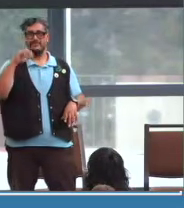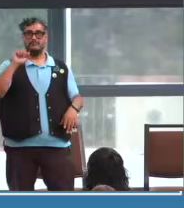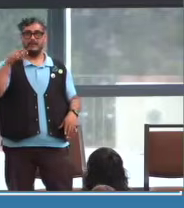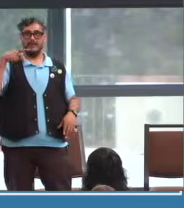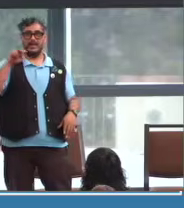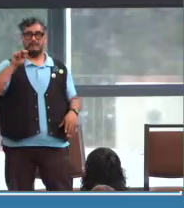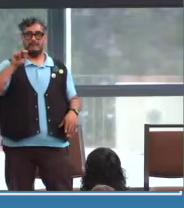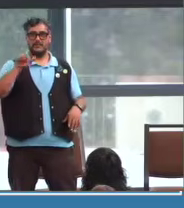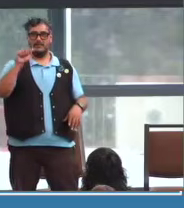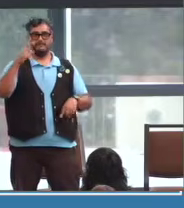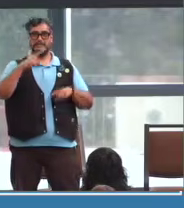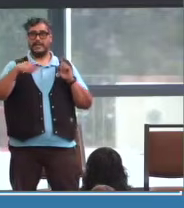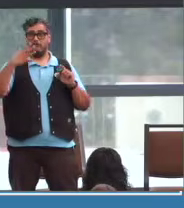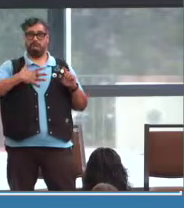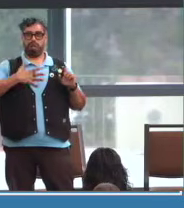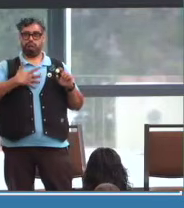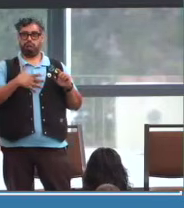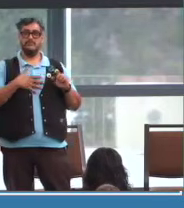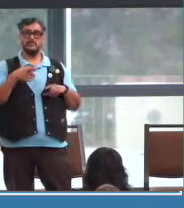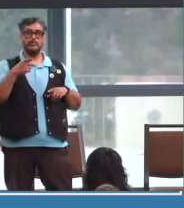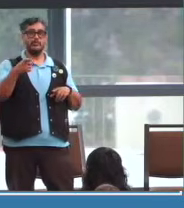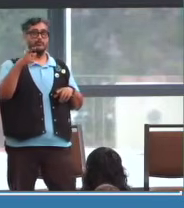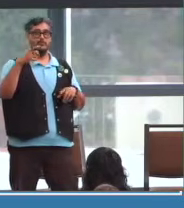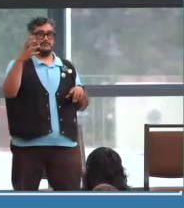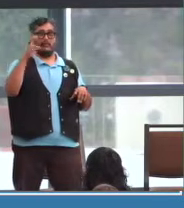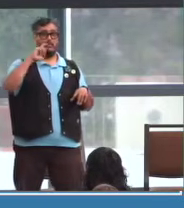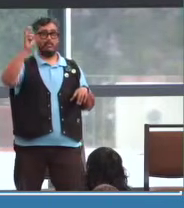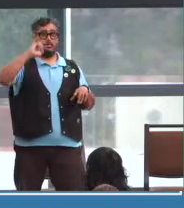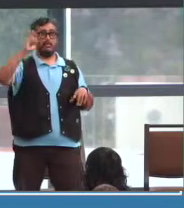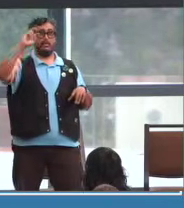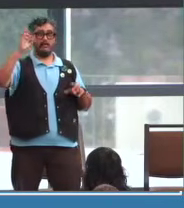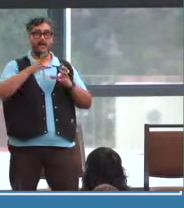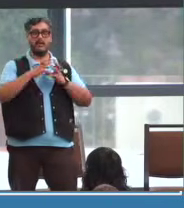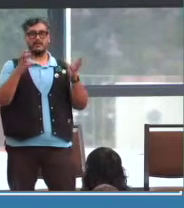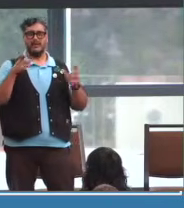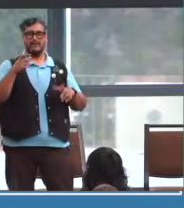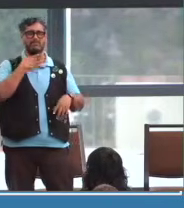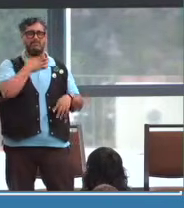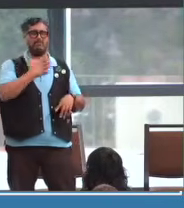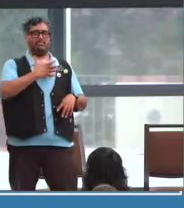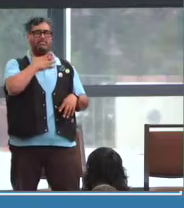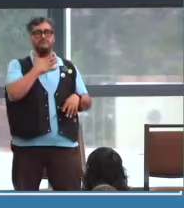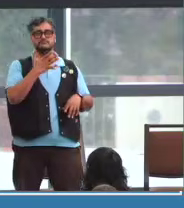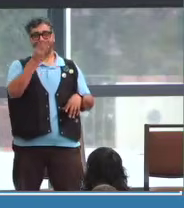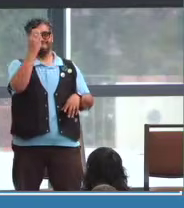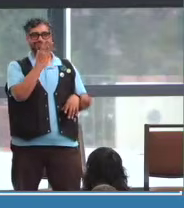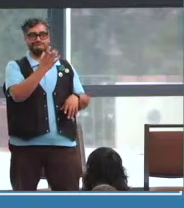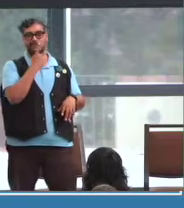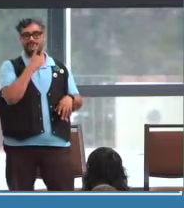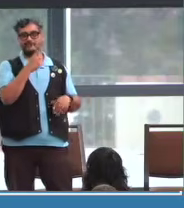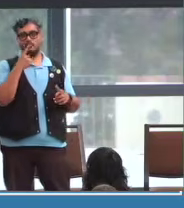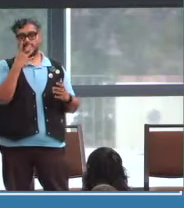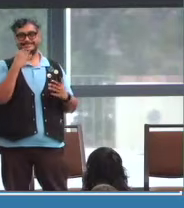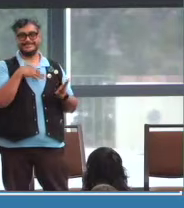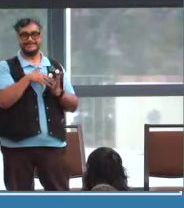so if you have morning headaches or you snore at night or you wake up choking, you want to let your doctor know because then you should get a sleep study. Some people